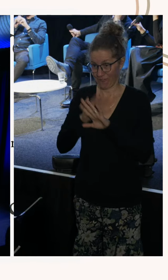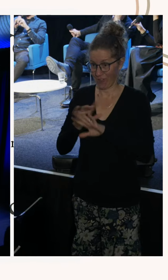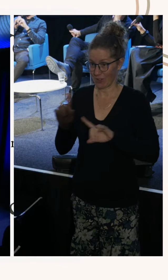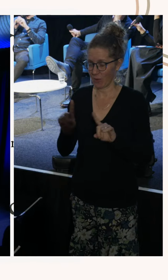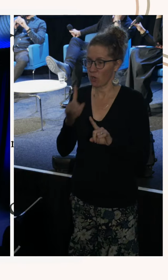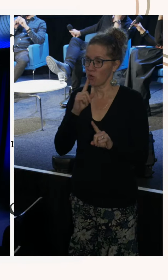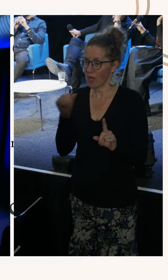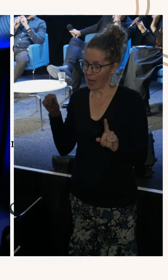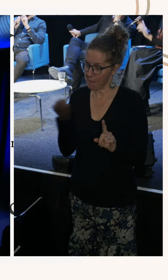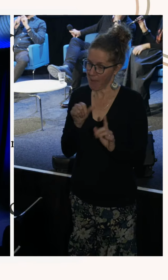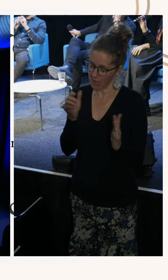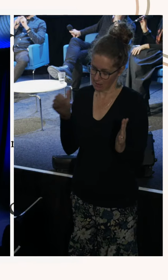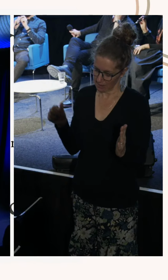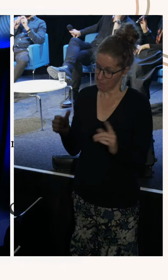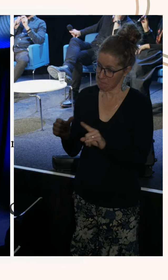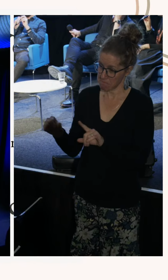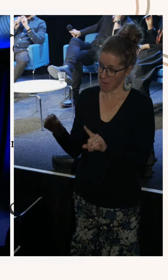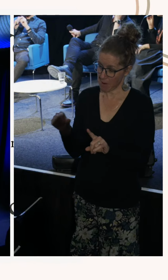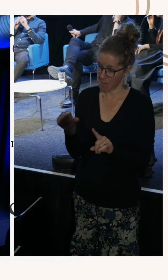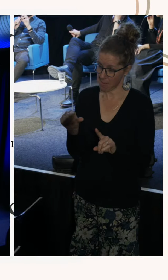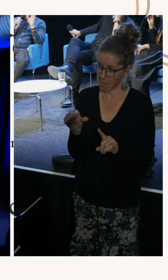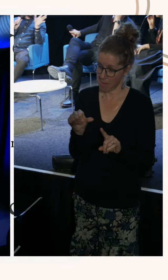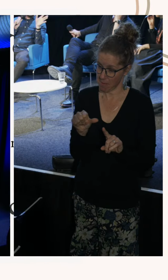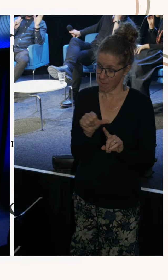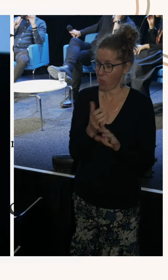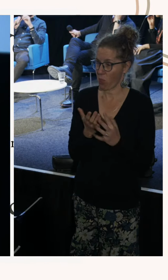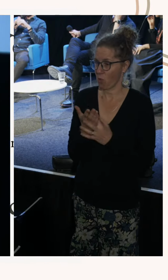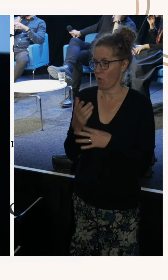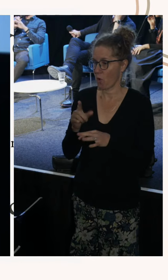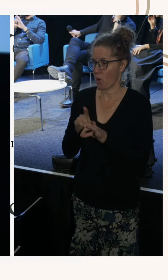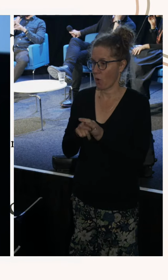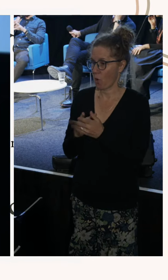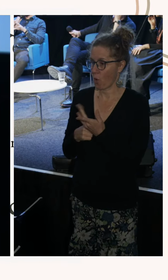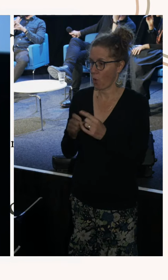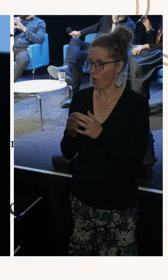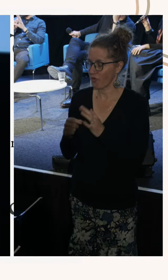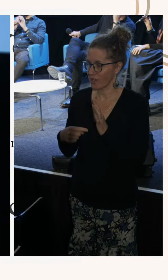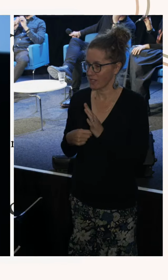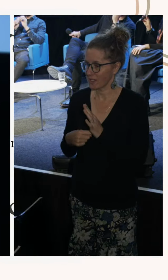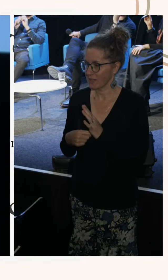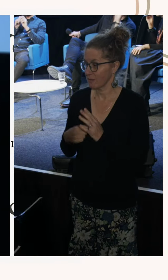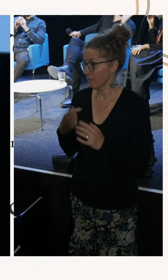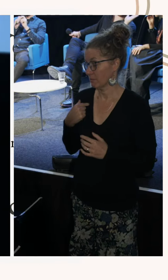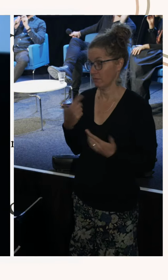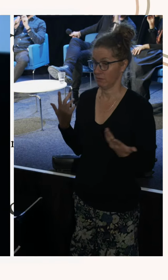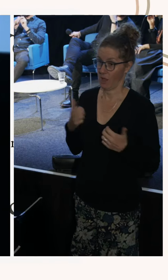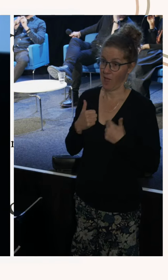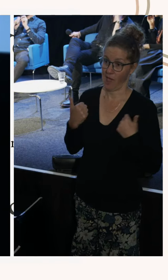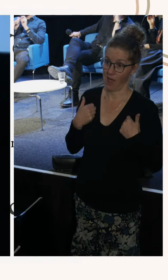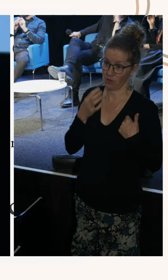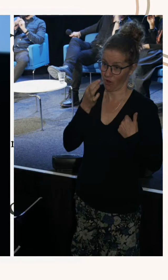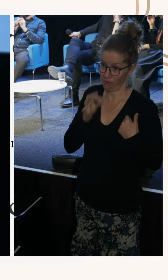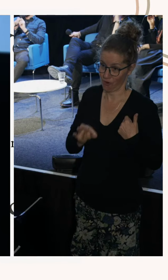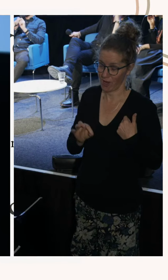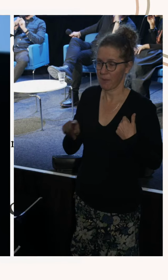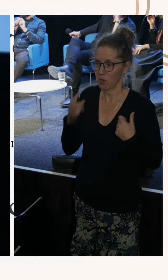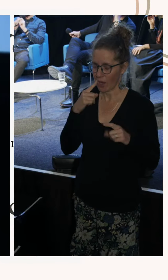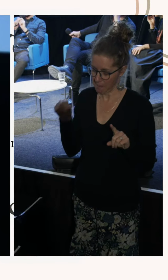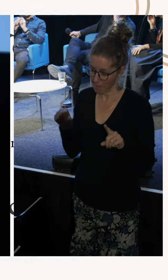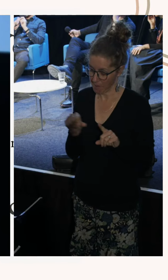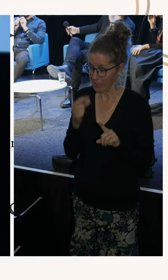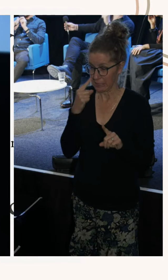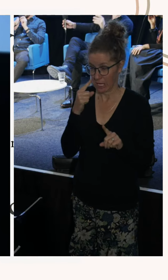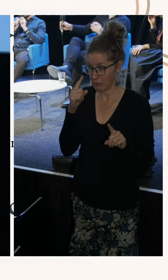back through the archives and of Quadrant and Overland, but with Quadrant, you can see how insane it